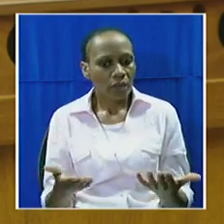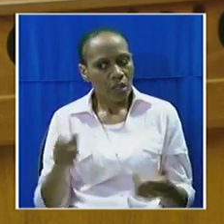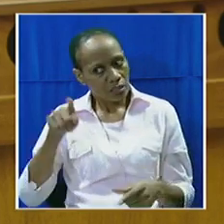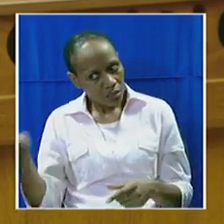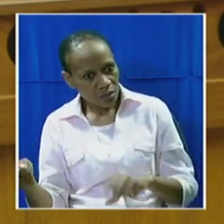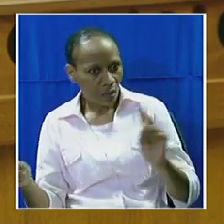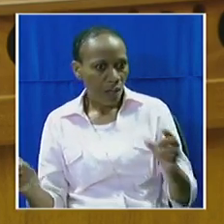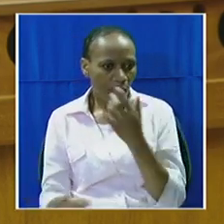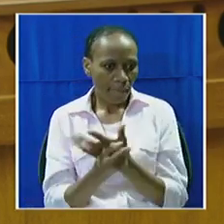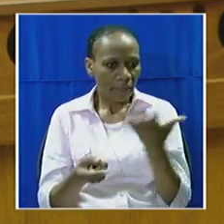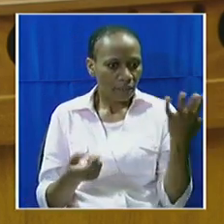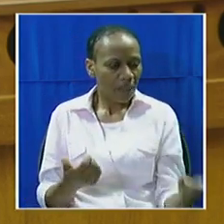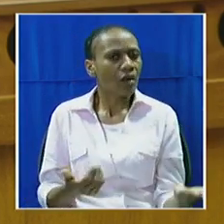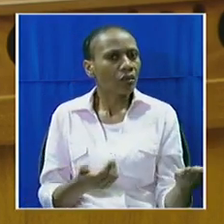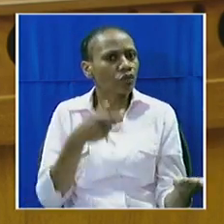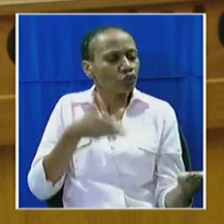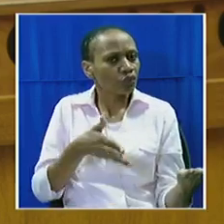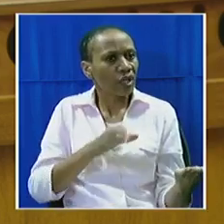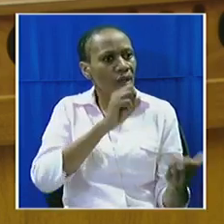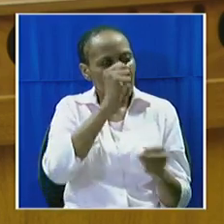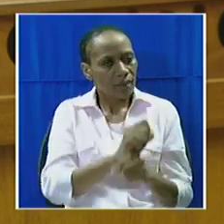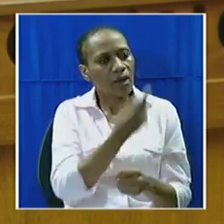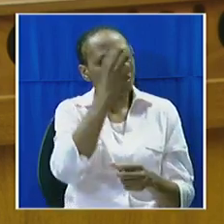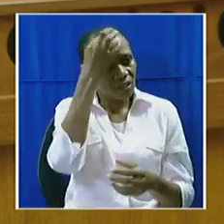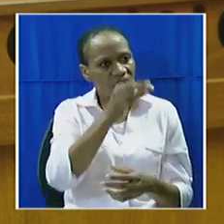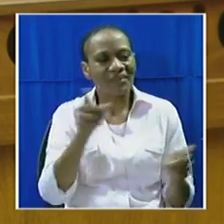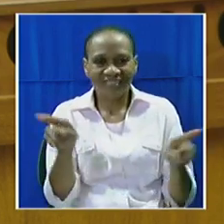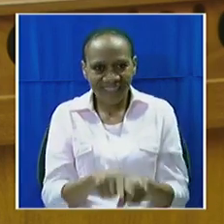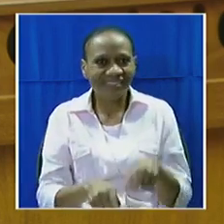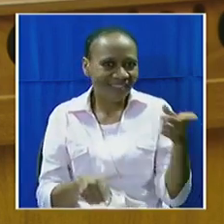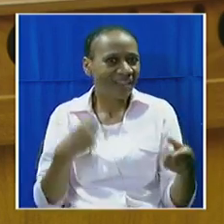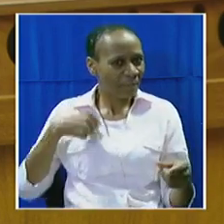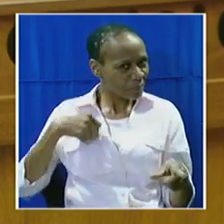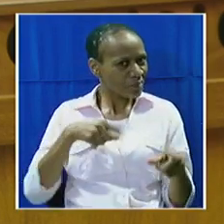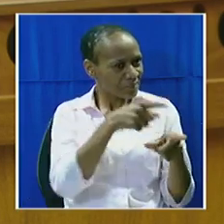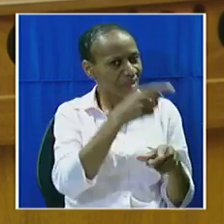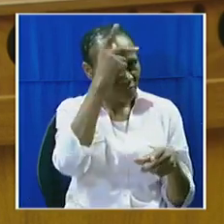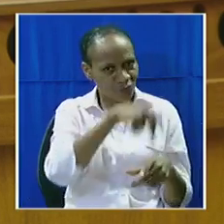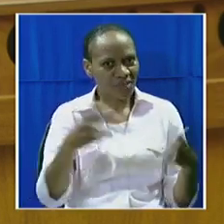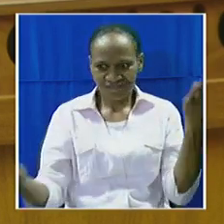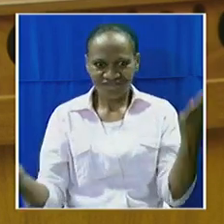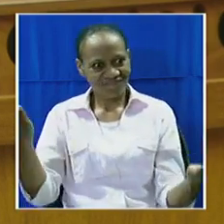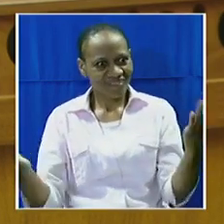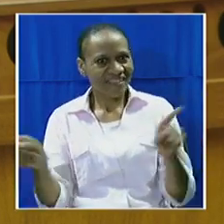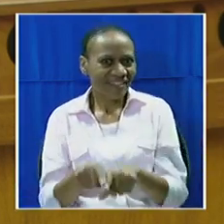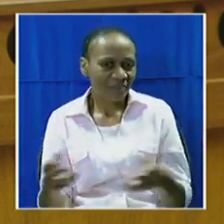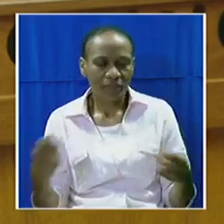today's decision of the ANC Gauteng government to dissolve the municipal council in Tshwane. Did I mention that Makana was